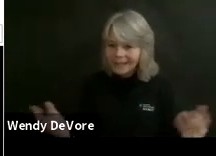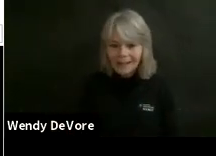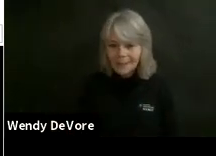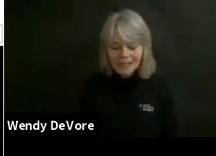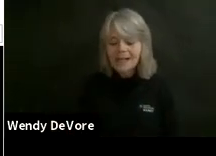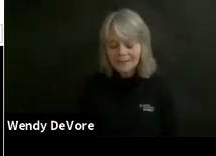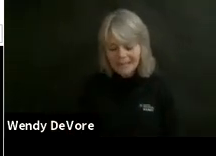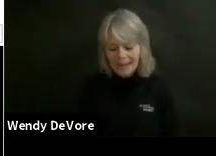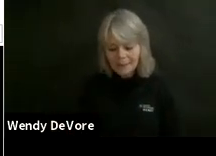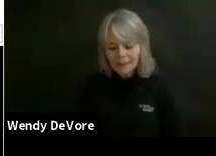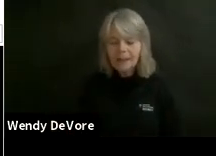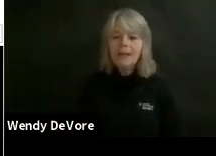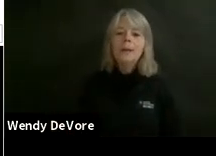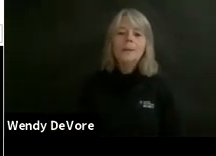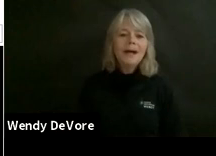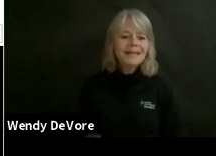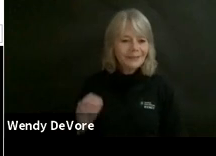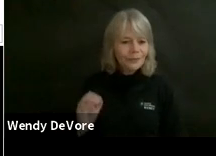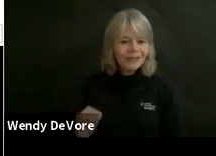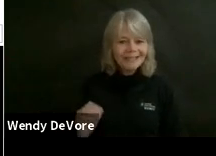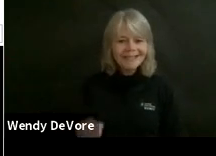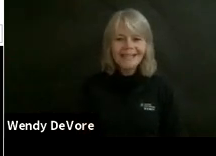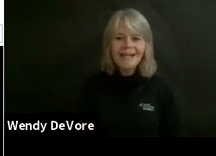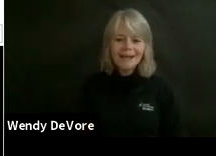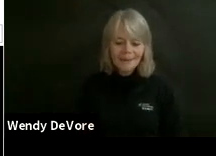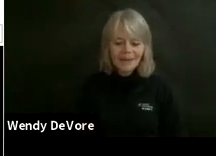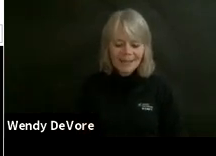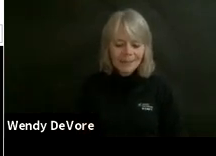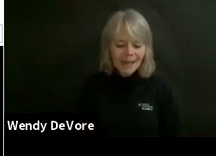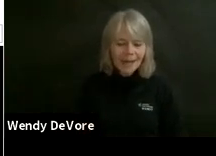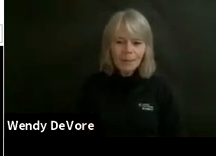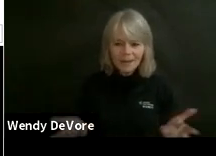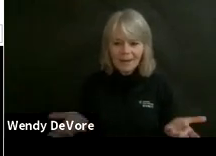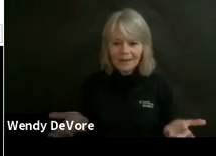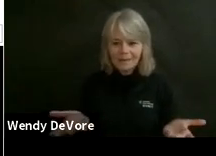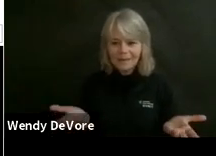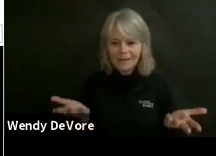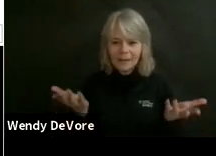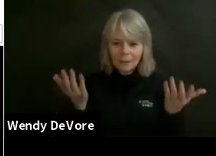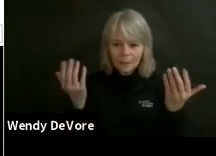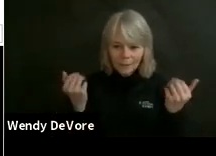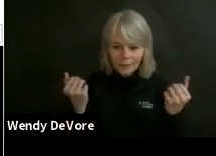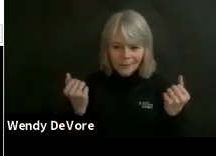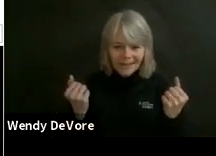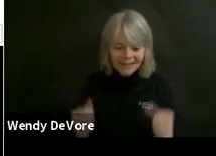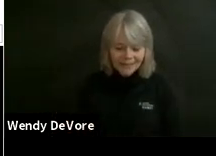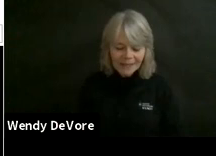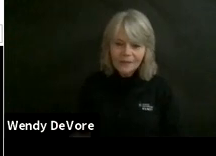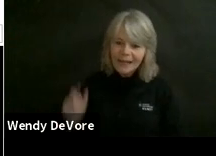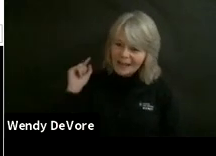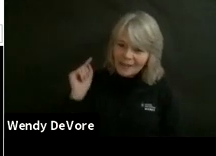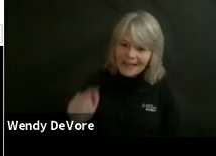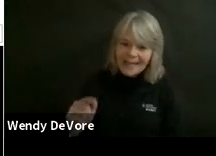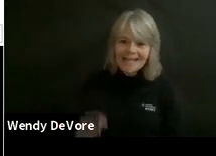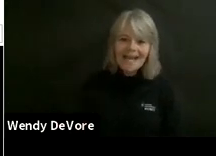it doesn't happen. But fortunately, in May, when, as the stay-at-home order began to